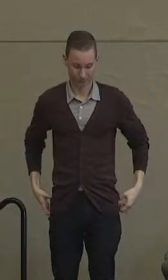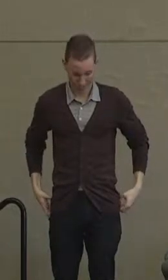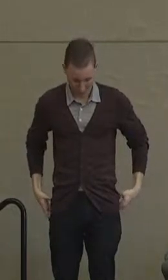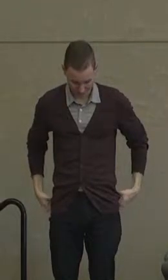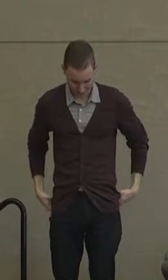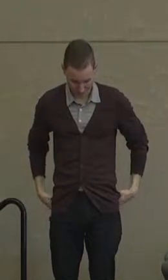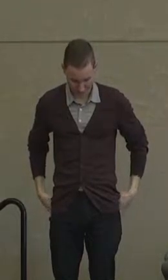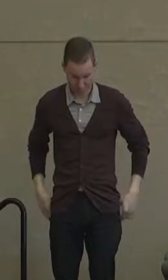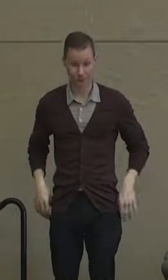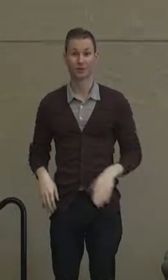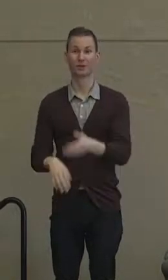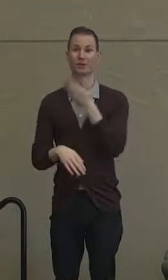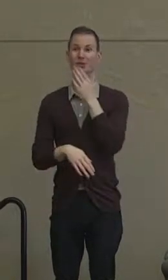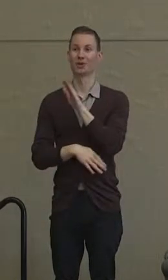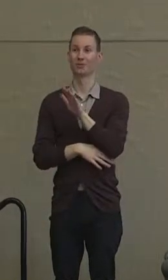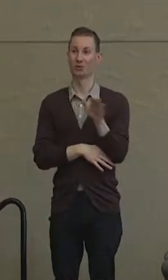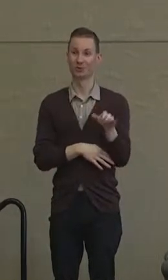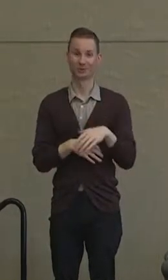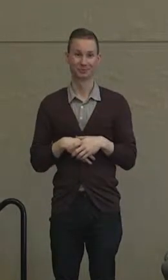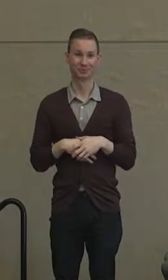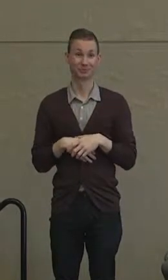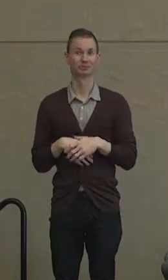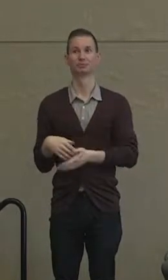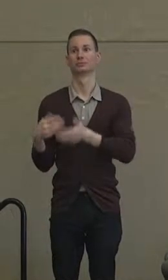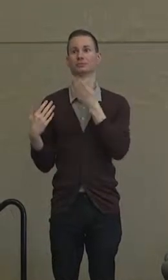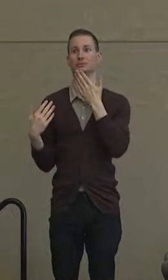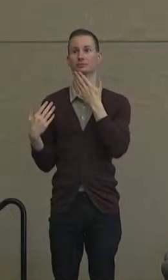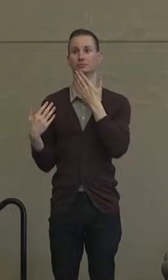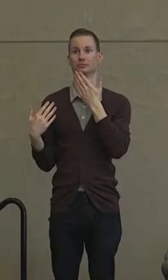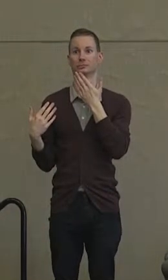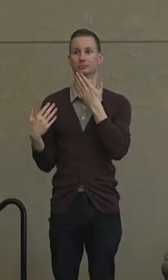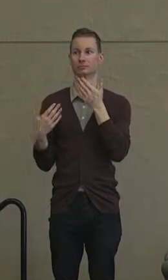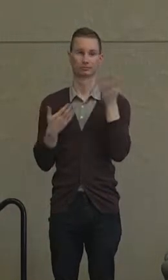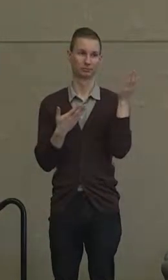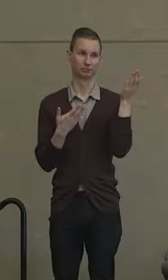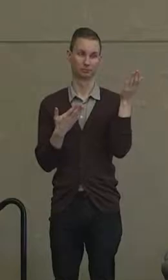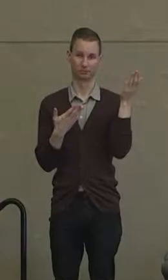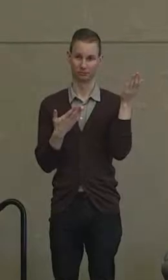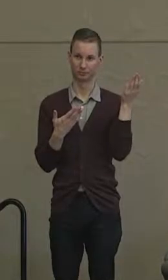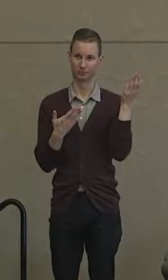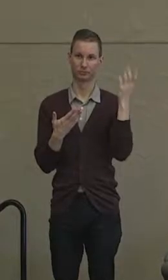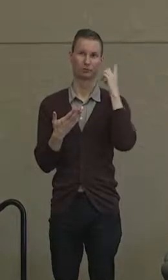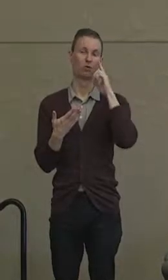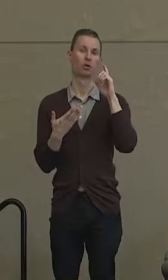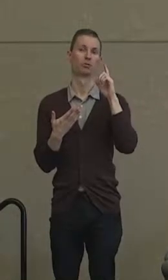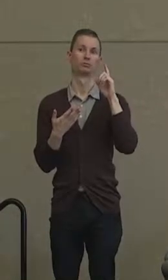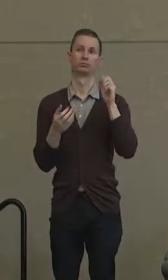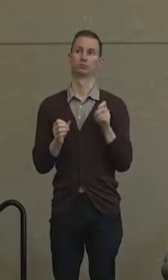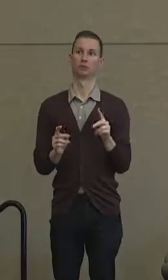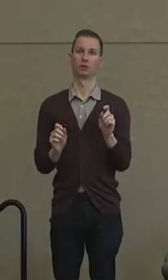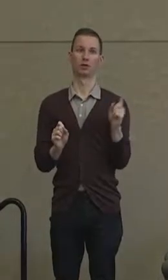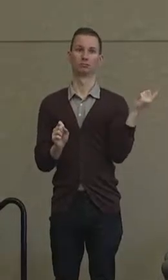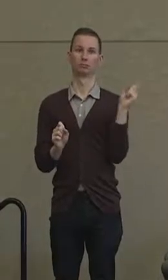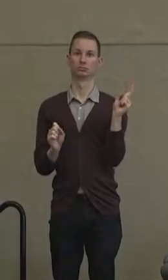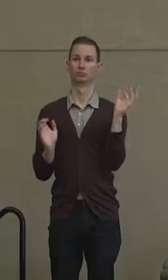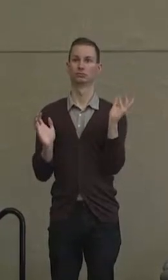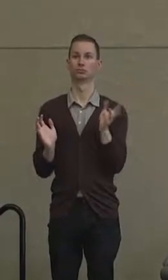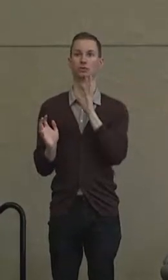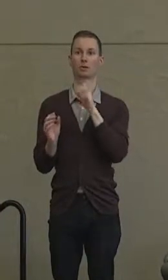Good afternoon, and thank you, Provost Poser, for the opportunity to talk about